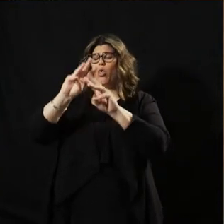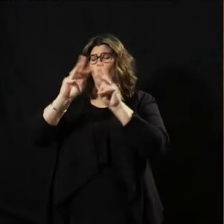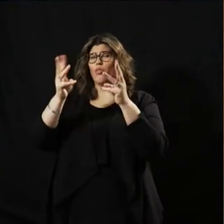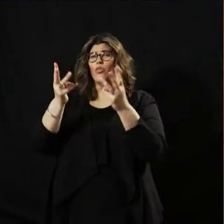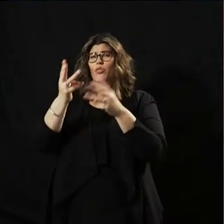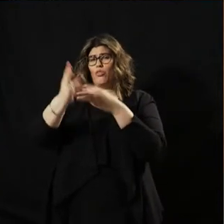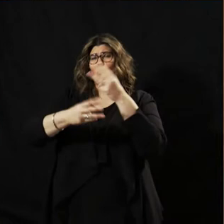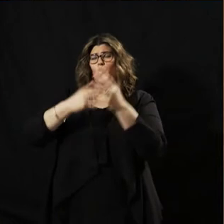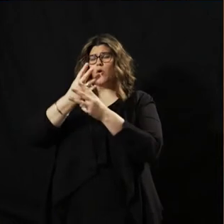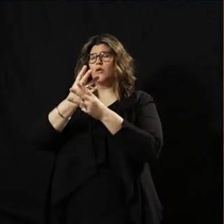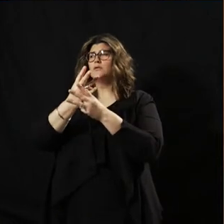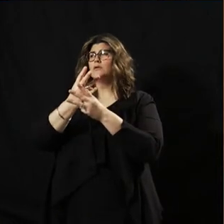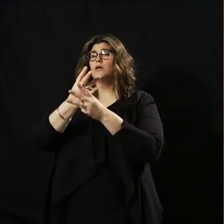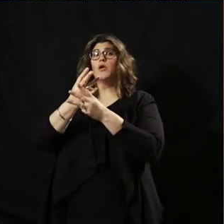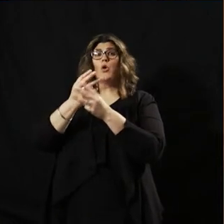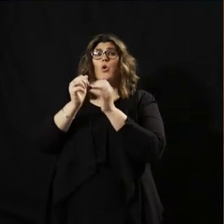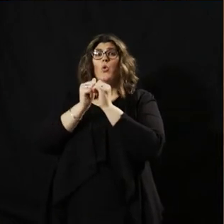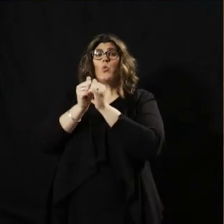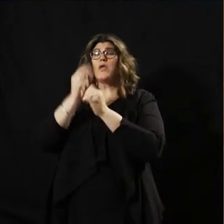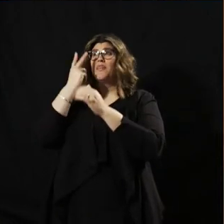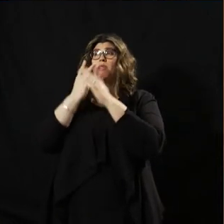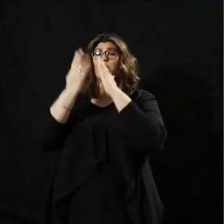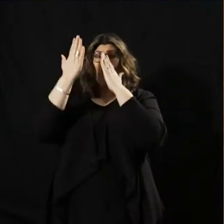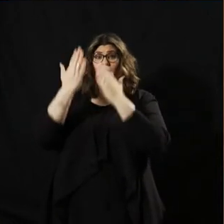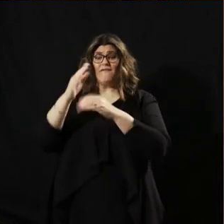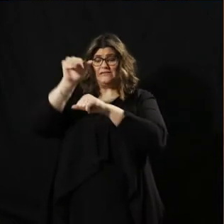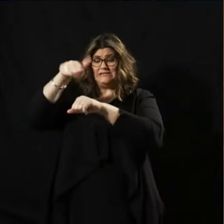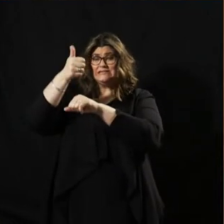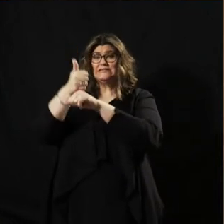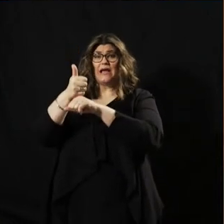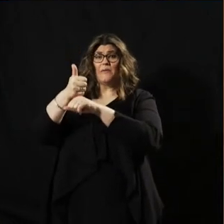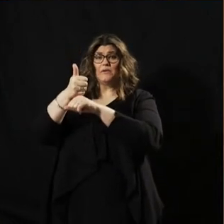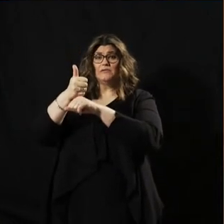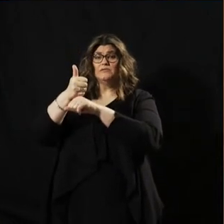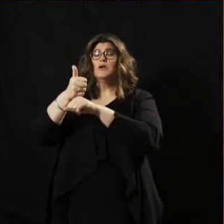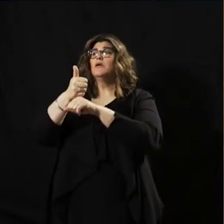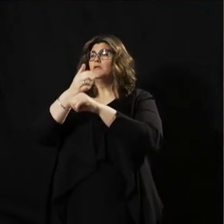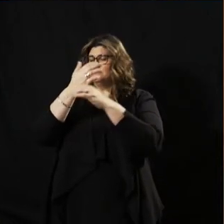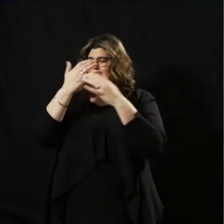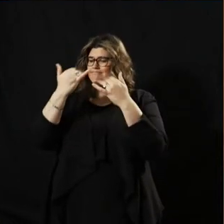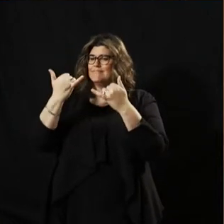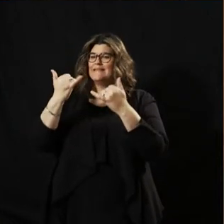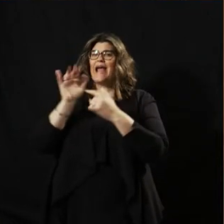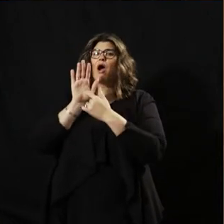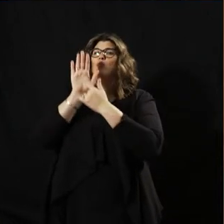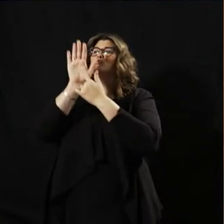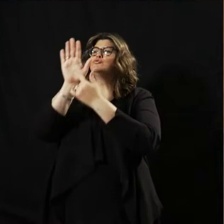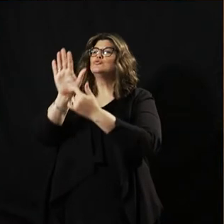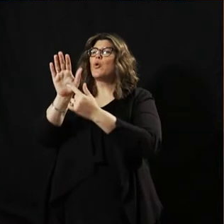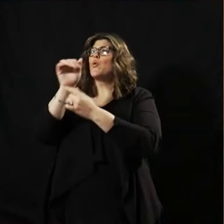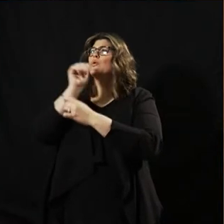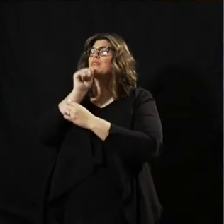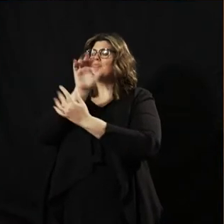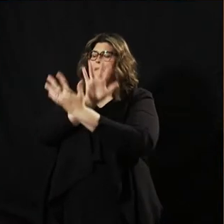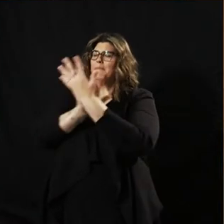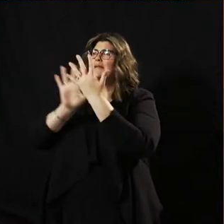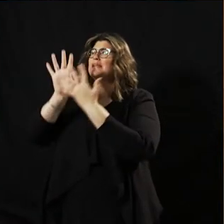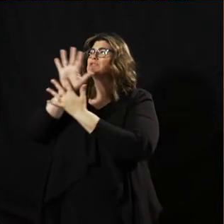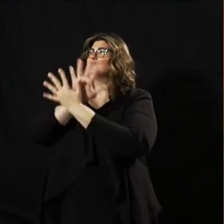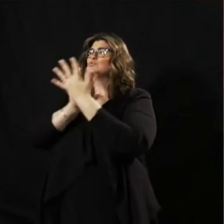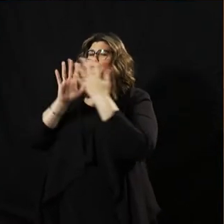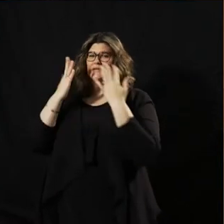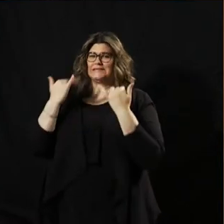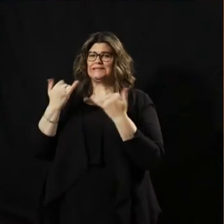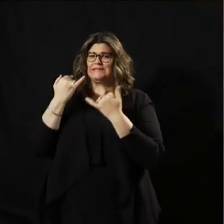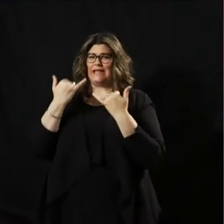the preaching of your prophets, unveiled the mysteries of this present age,